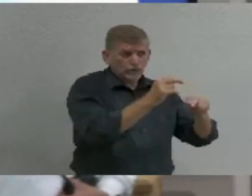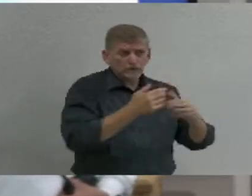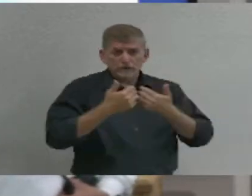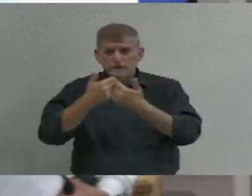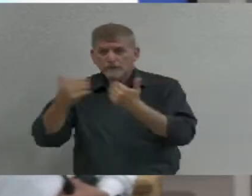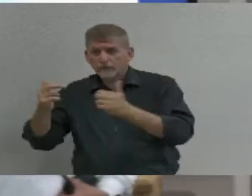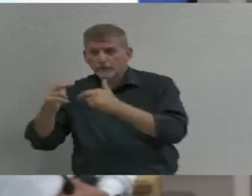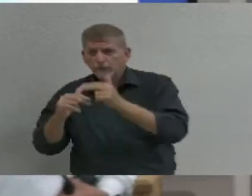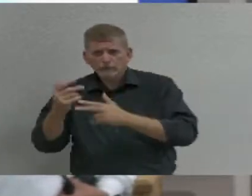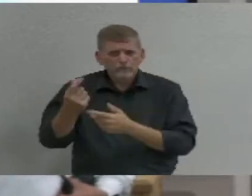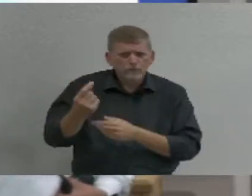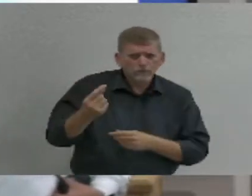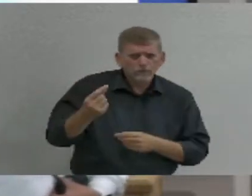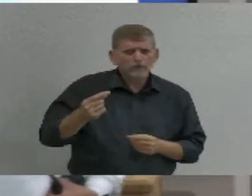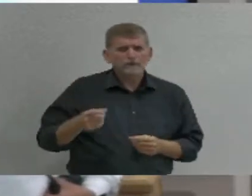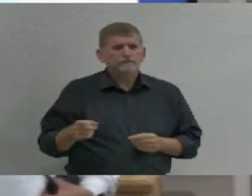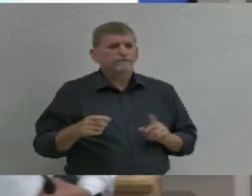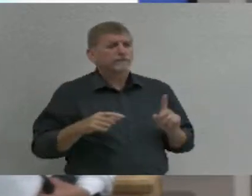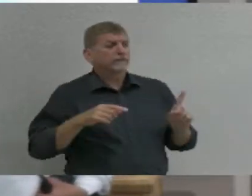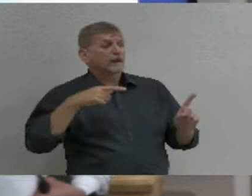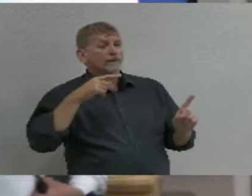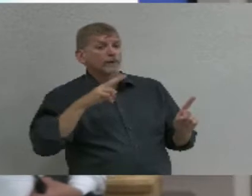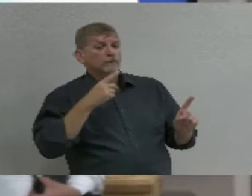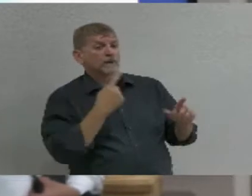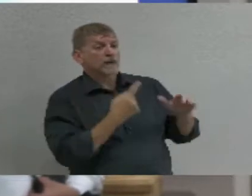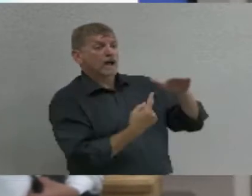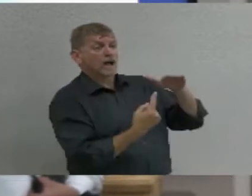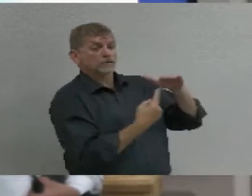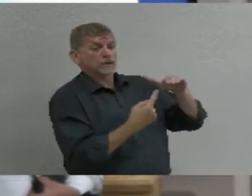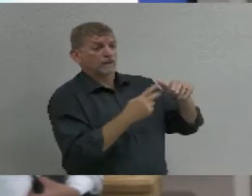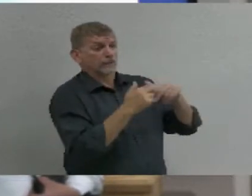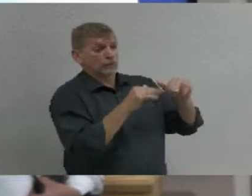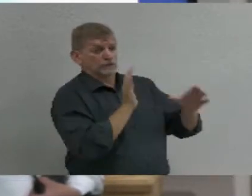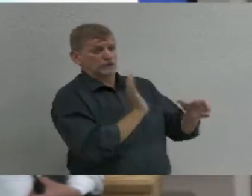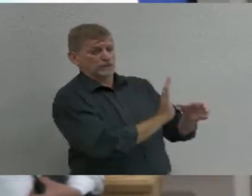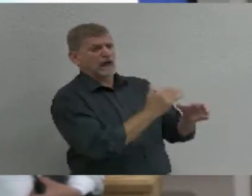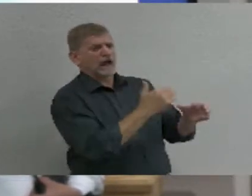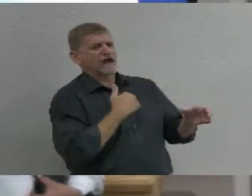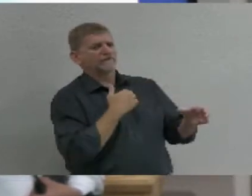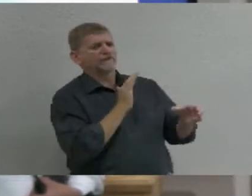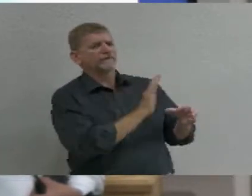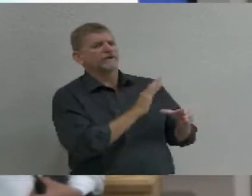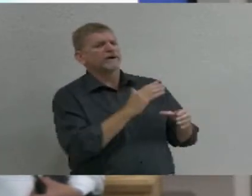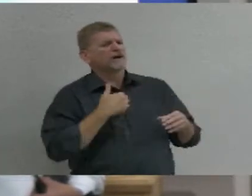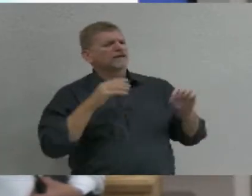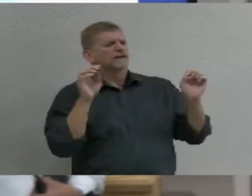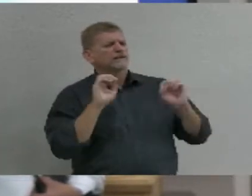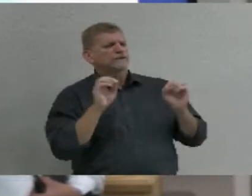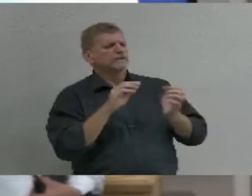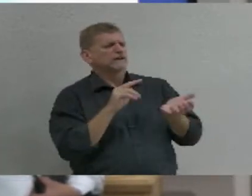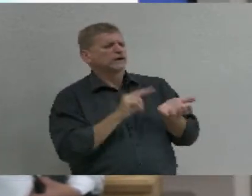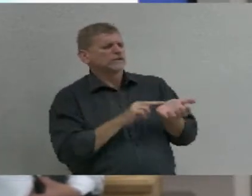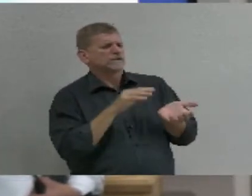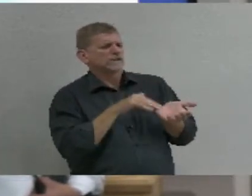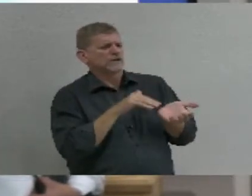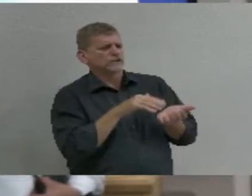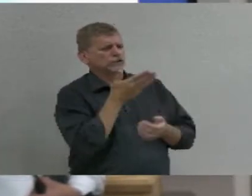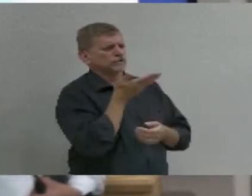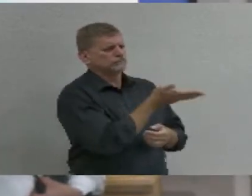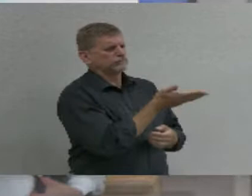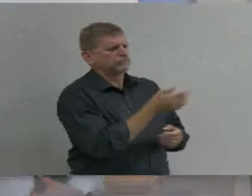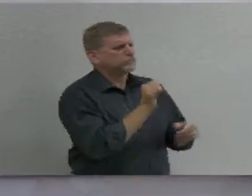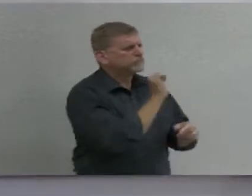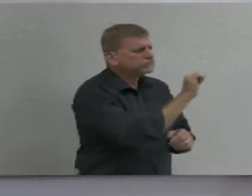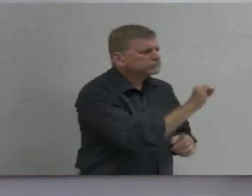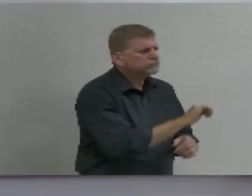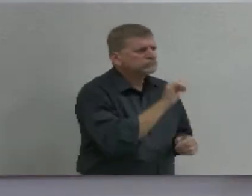place, they're actually, they knock on the door. We have paramedic team that makes sure that they're doing well. They have a face-to-face contact.